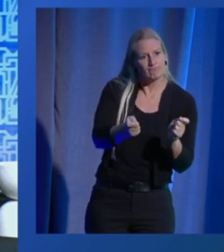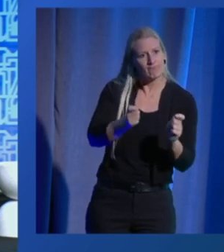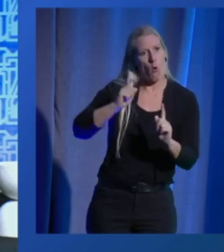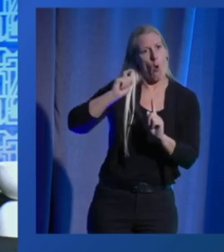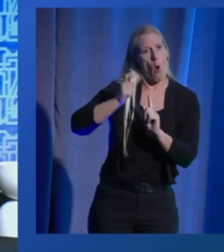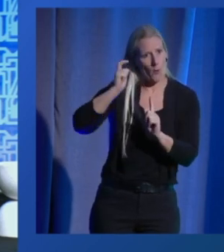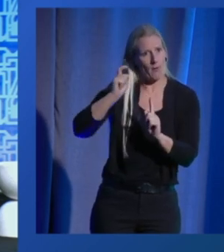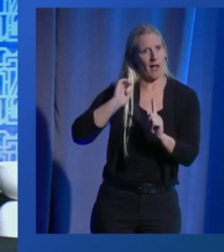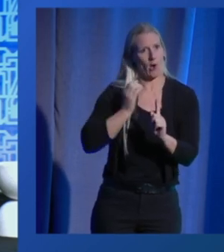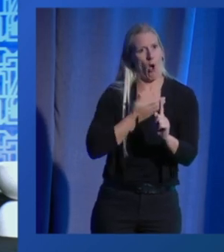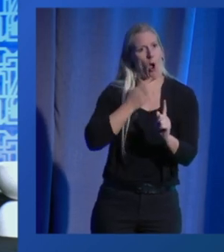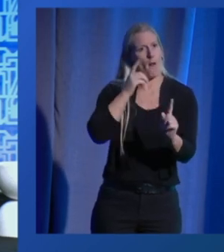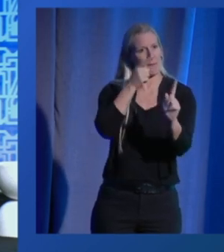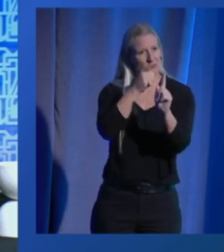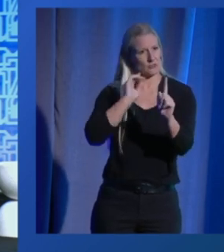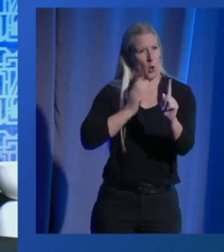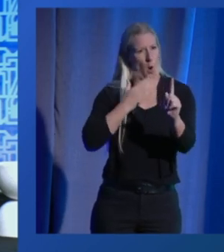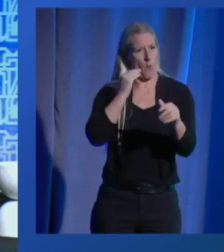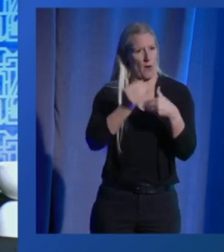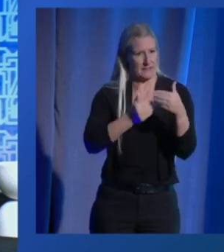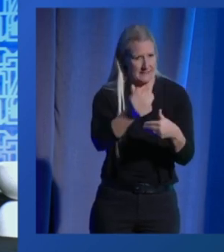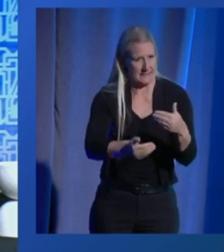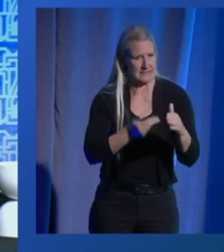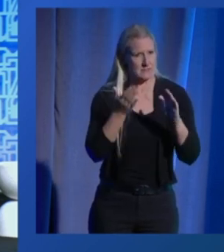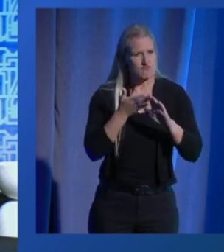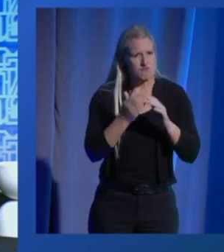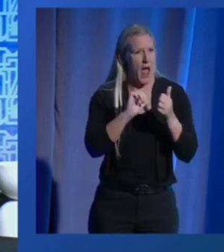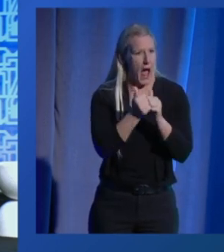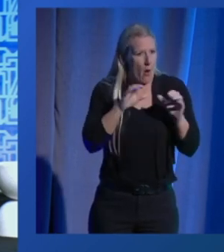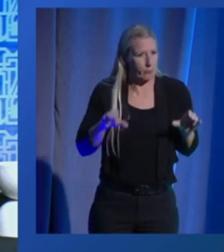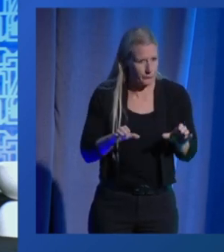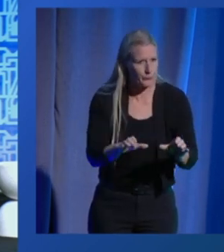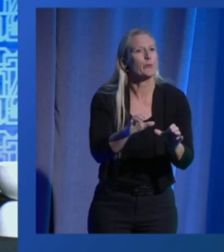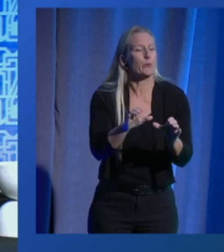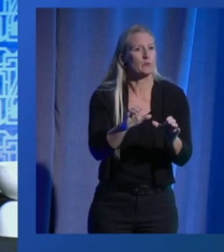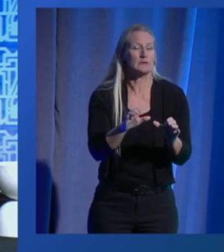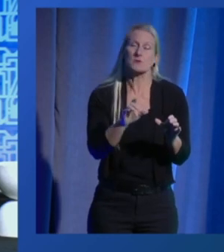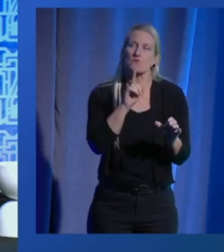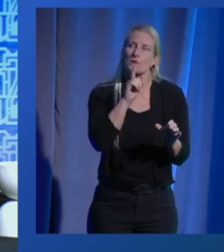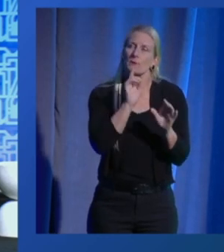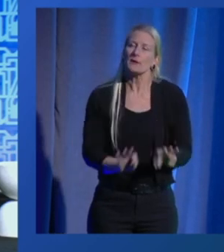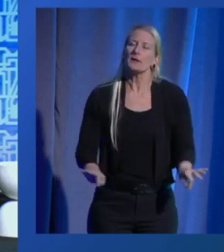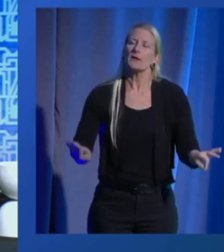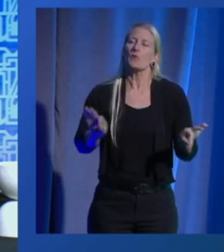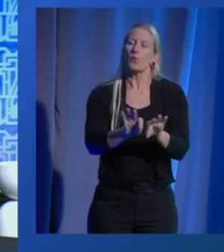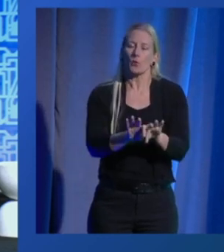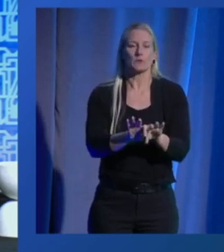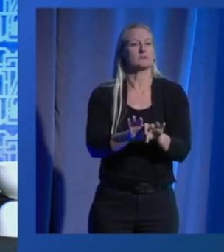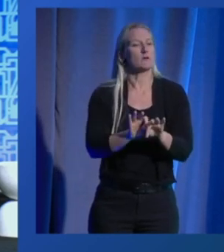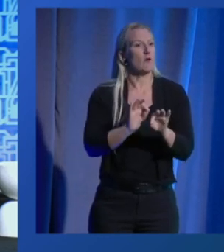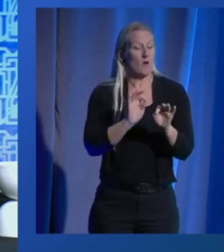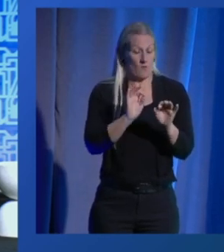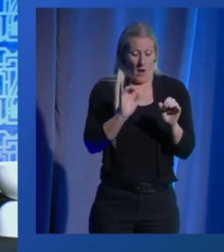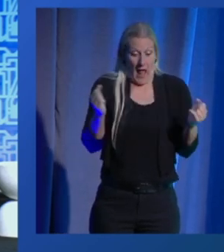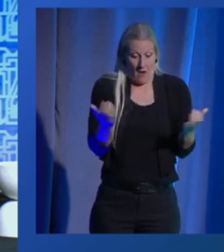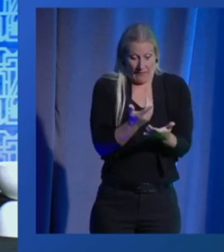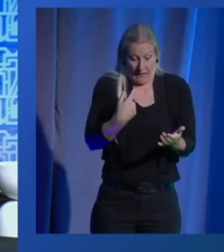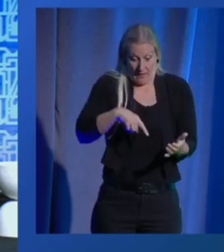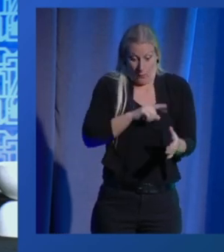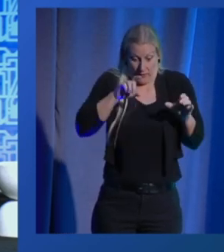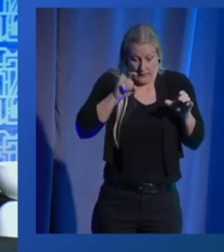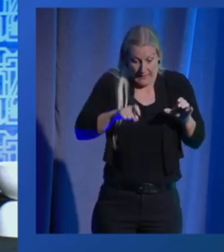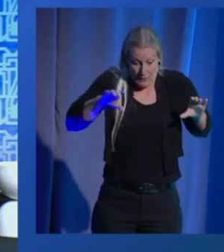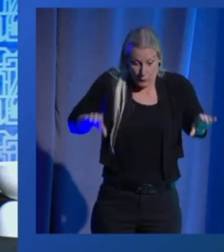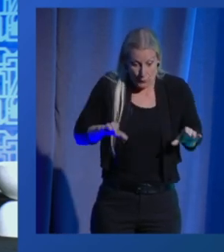mission processes and workflows um it is essential for us to be able to close the loop on all of the things that we need to